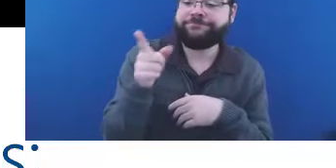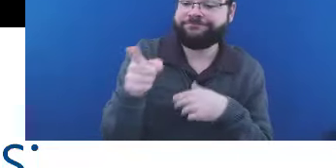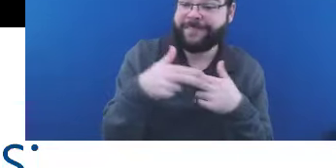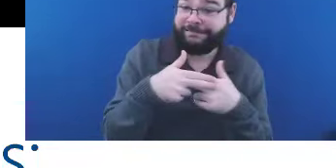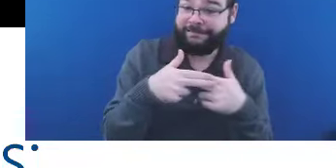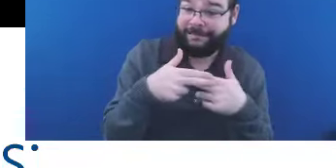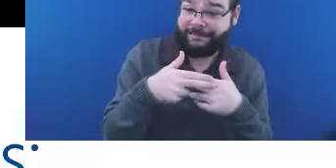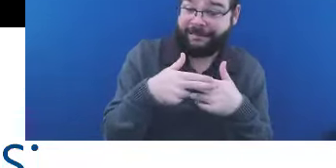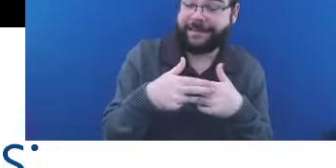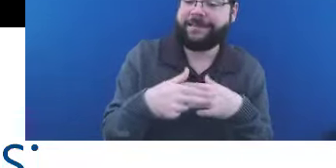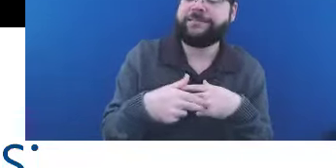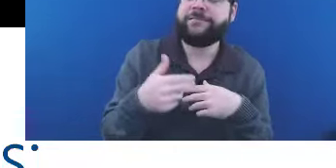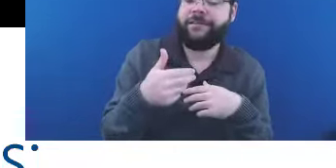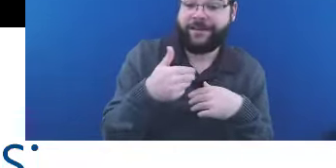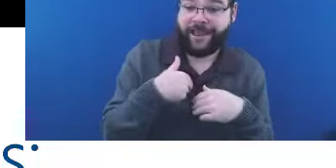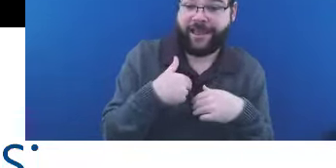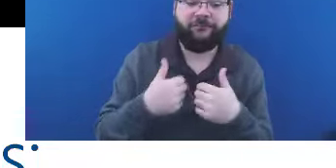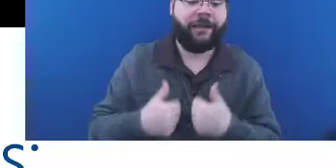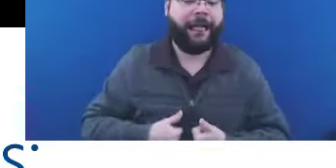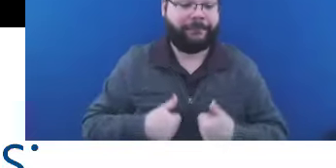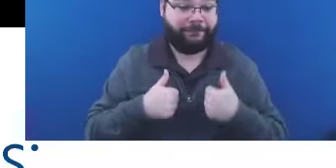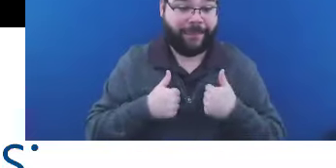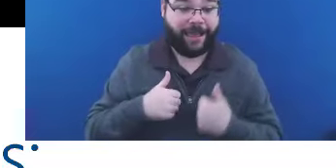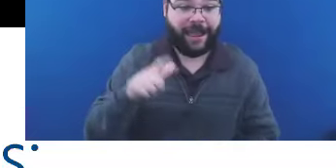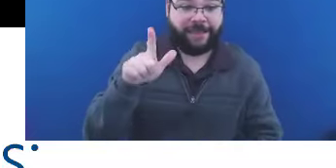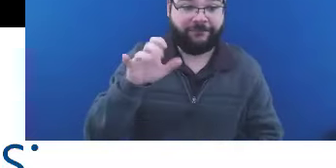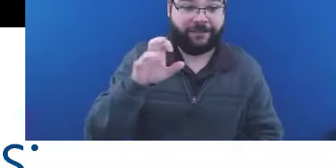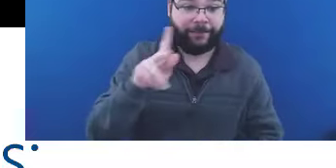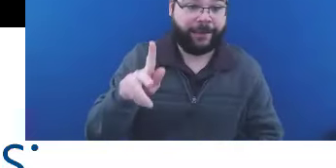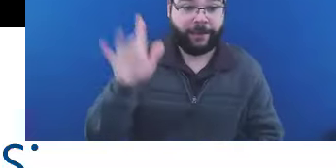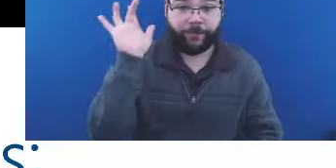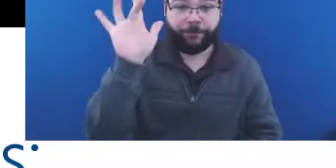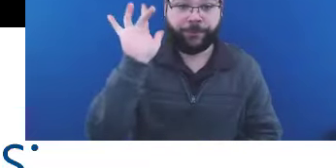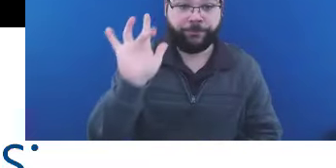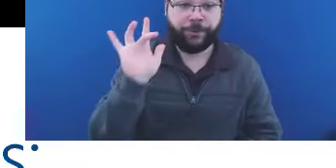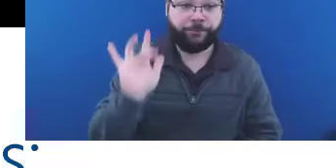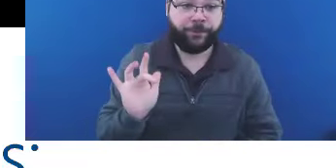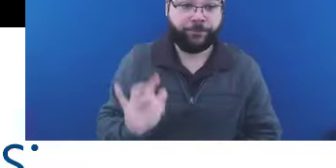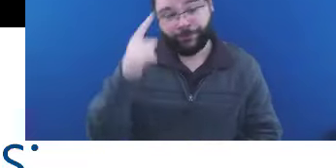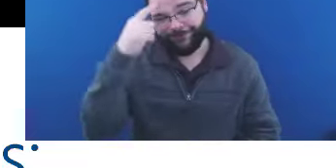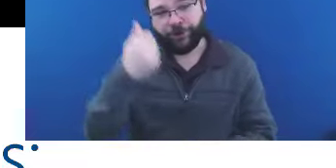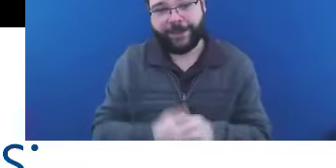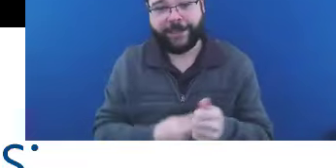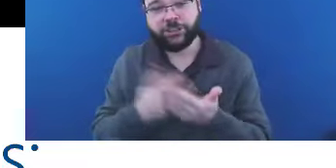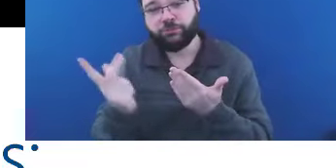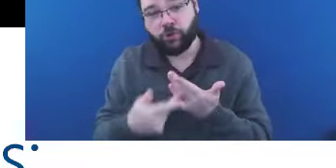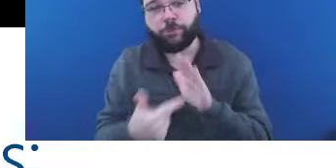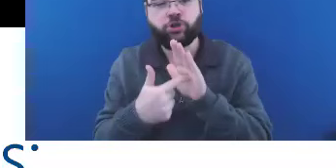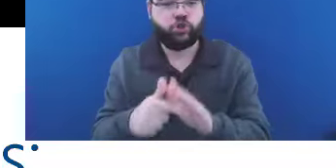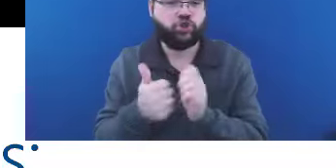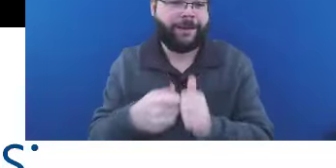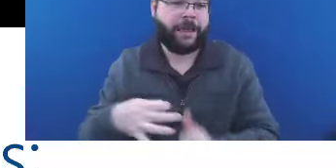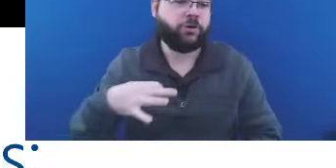I have a live link to the website for each program and where to apply. It's